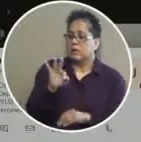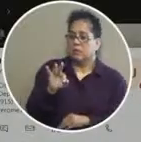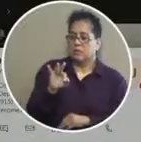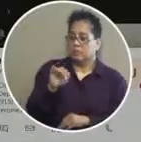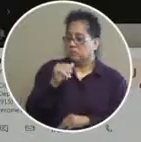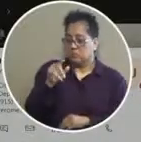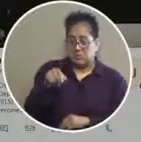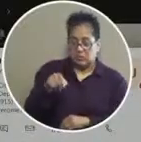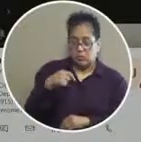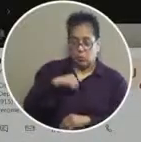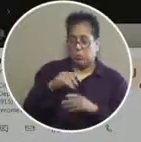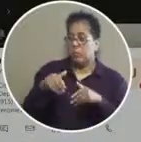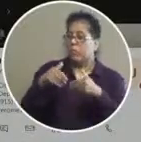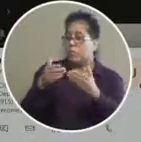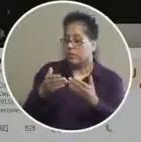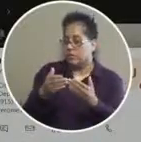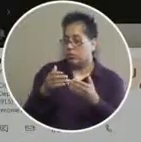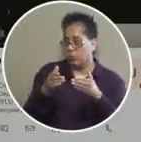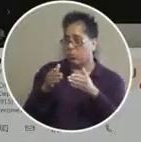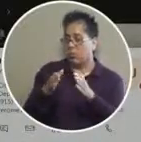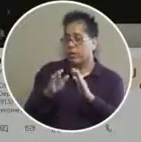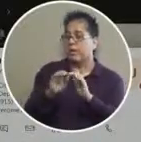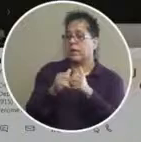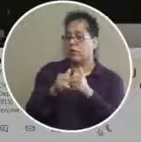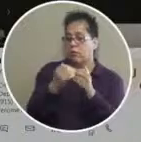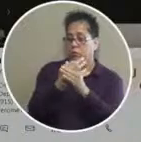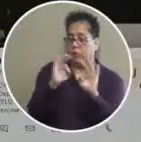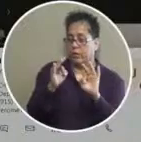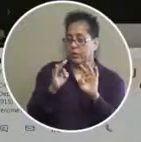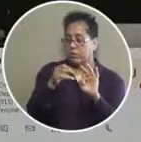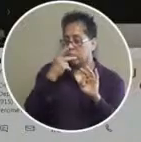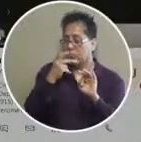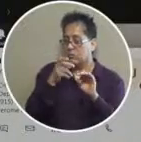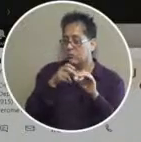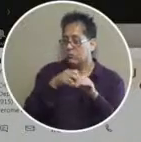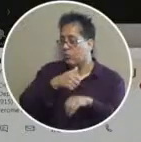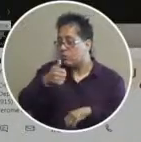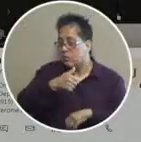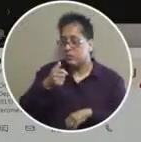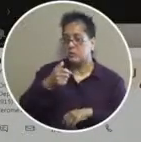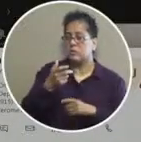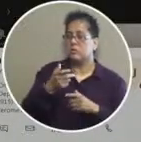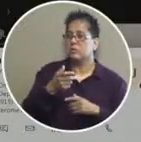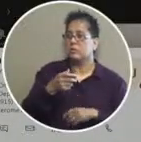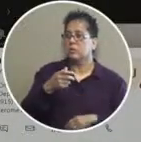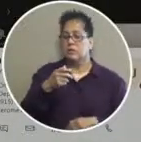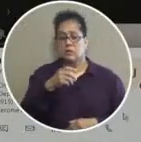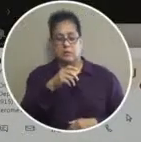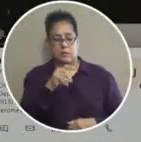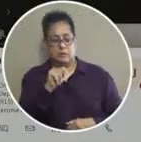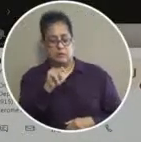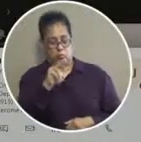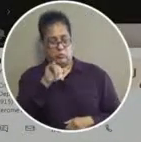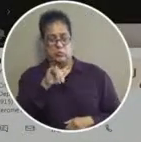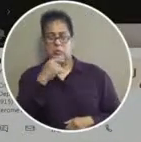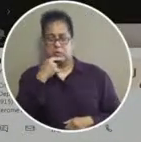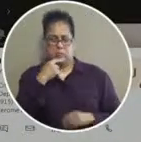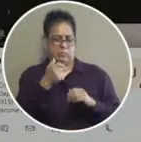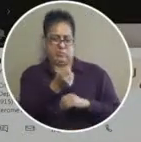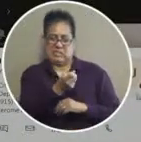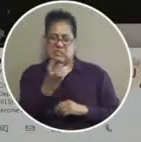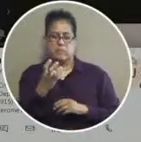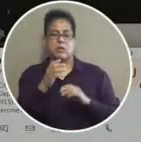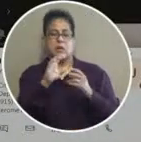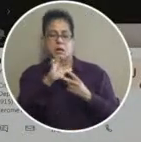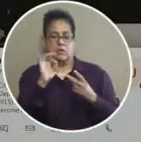means, are we providing them with a free public transportation or something like that? Yeah, so there are a variety of transportation